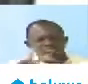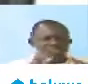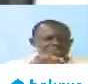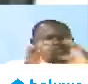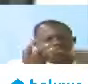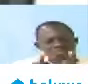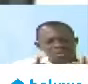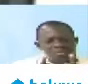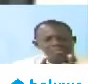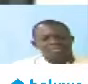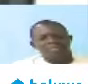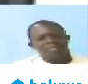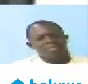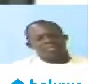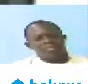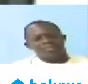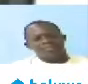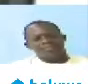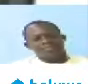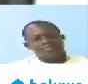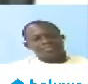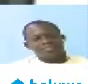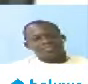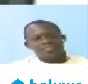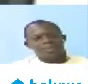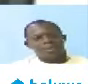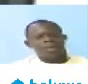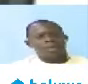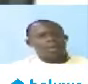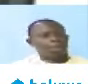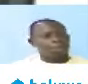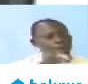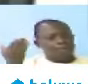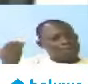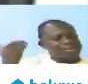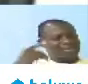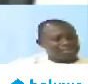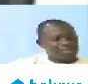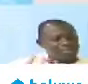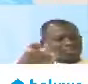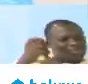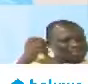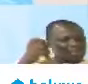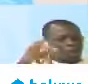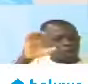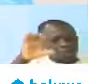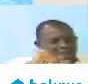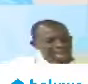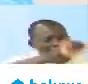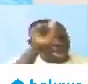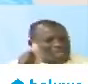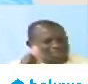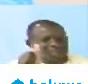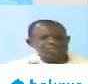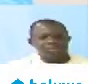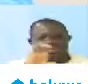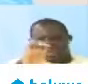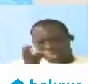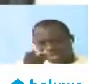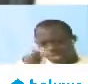something, Libya in Chad Bekerol. At that time, Libya was in a war with Chad.